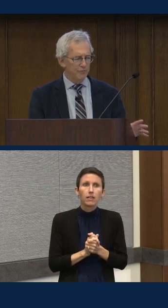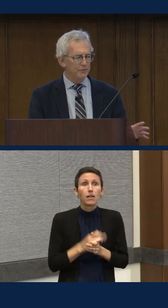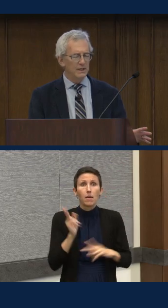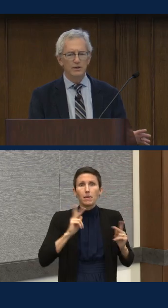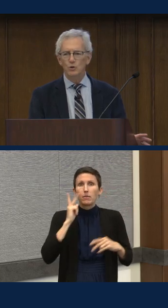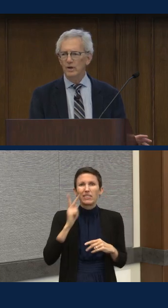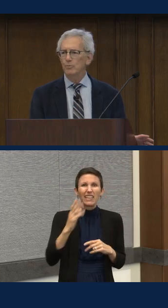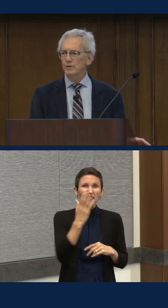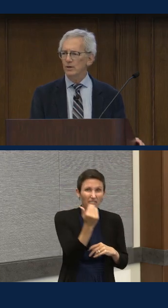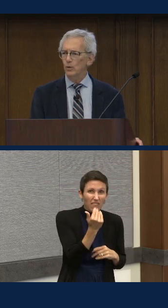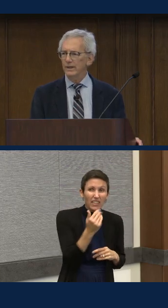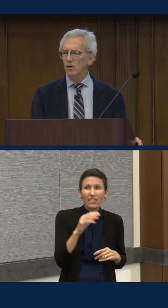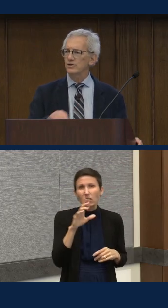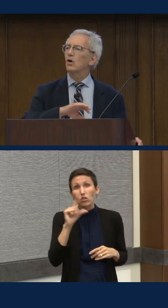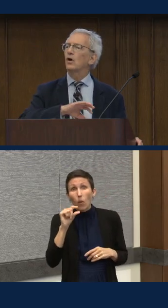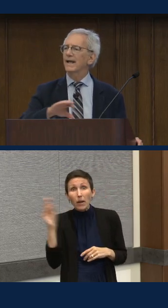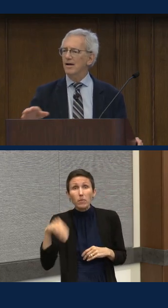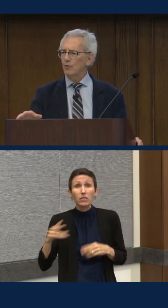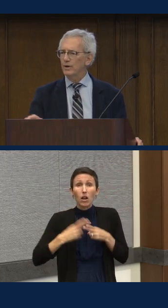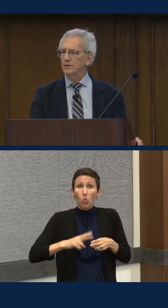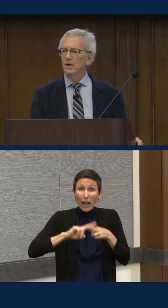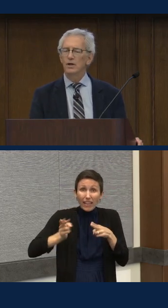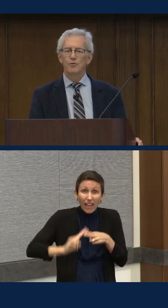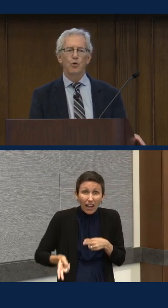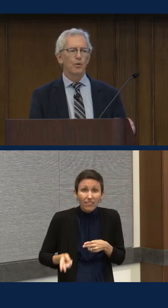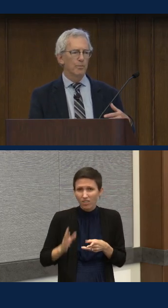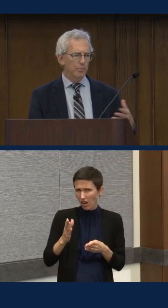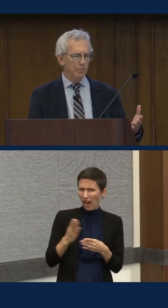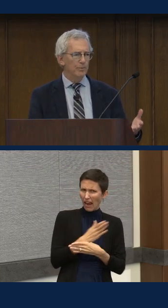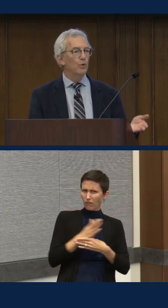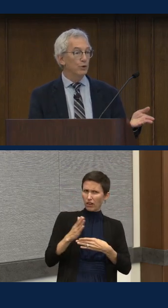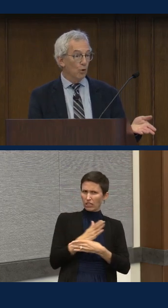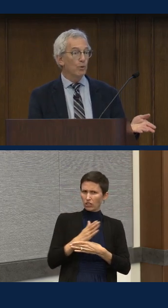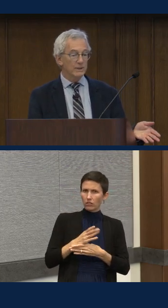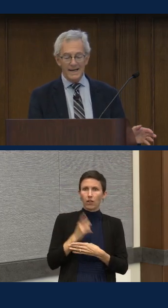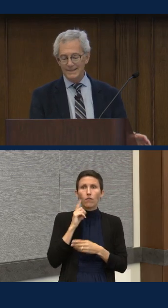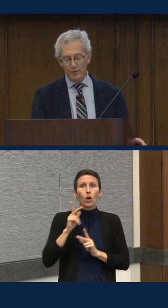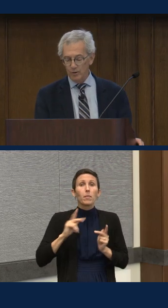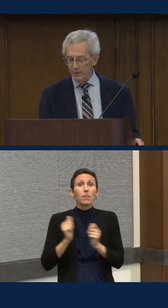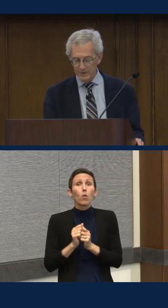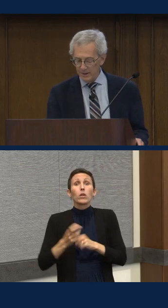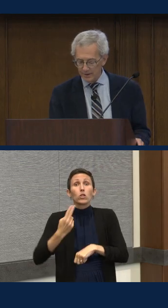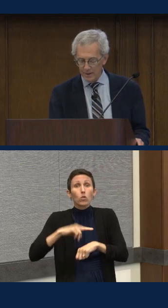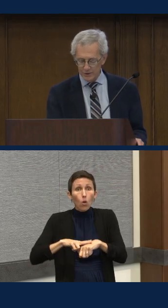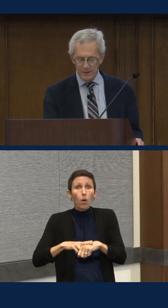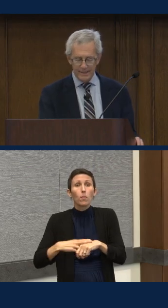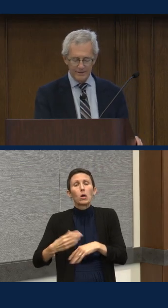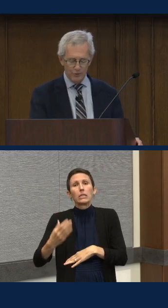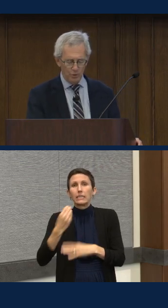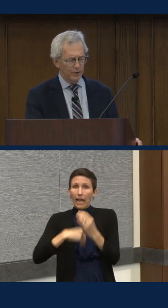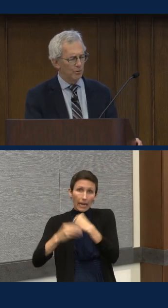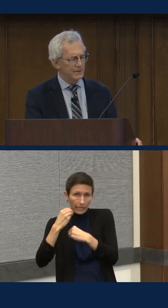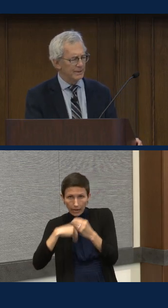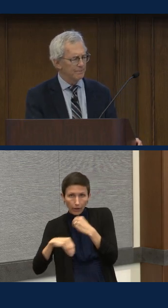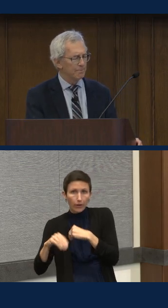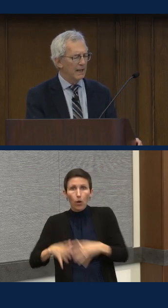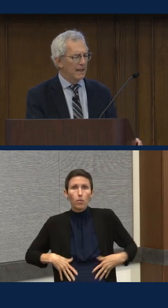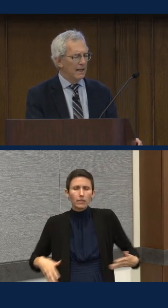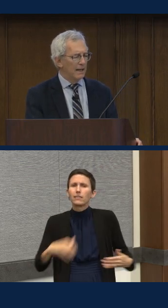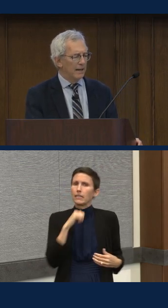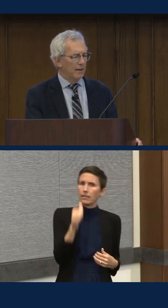People are seeing 15 to 20% weight loss on average for people with normal dietary obesity, not genetic syndromic